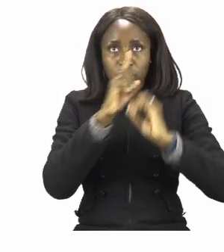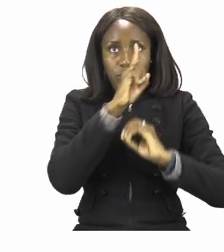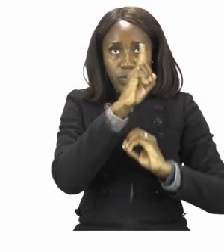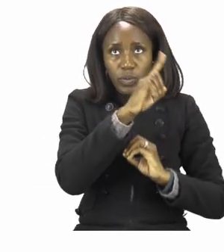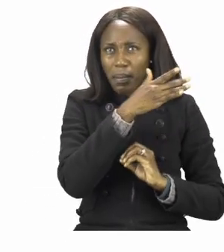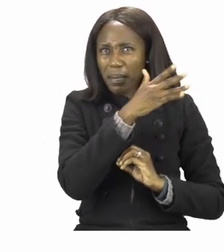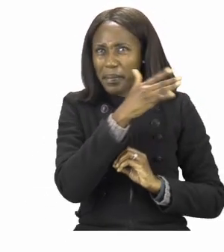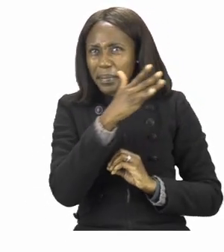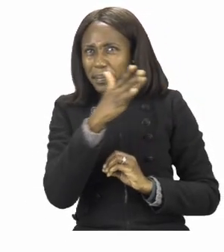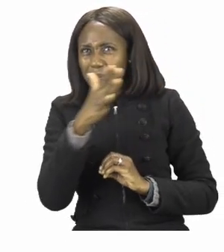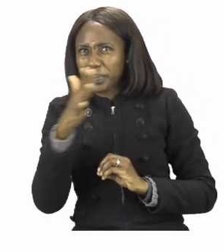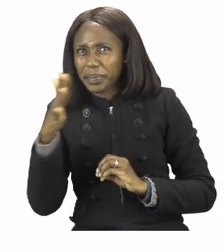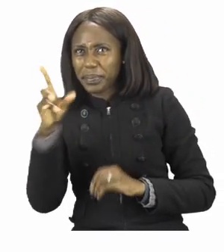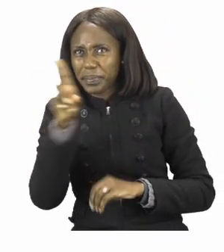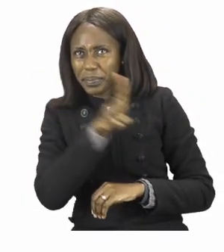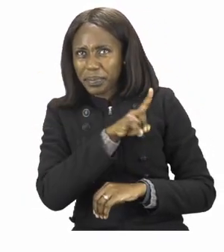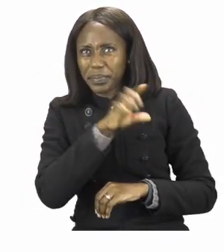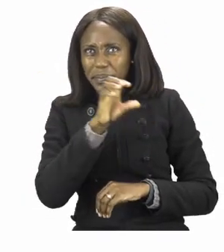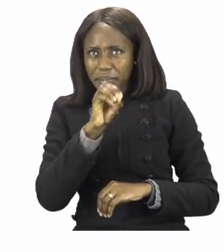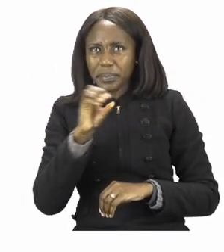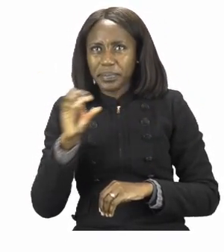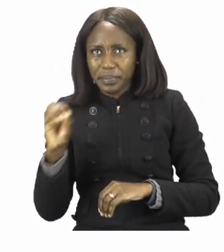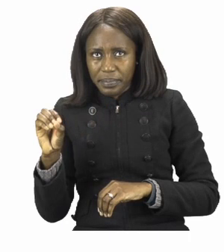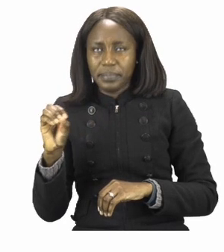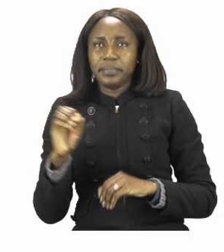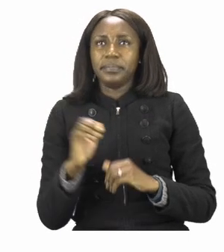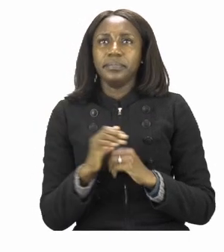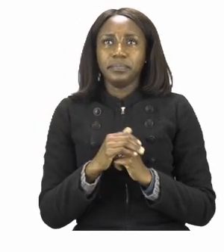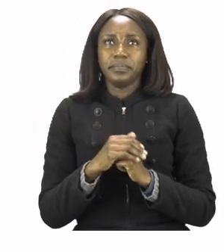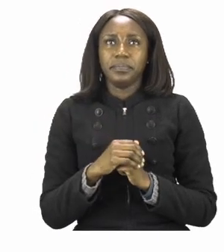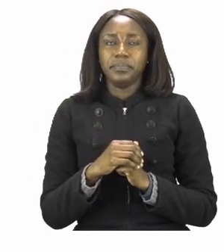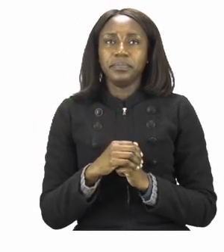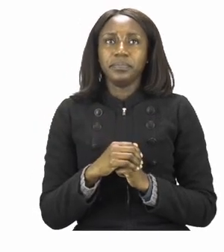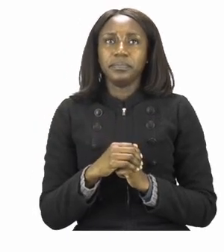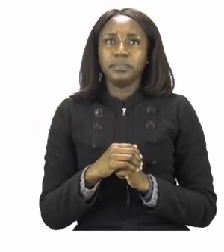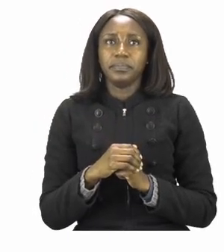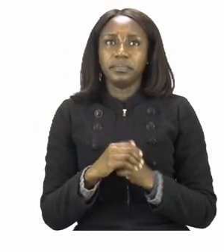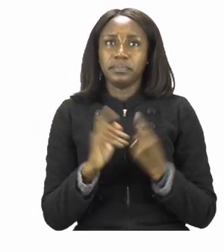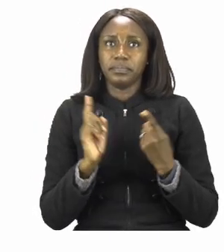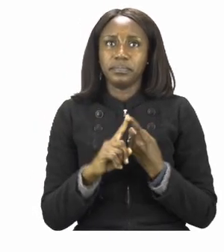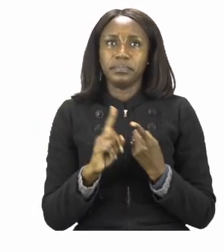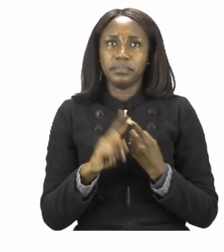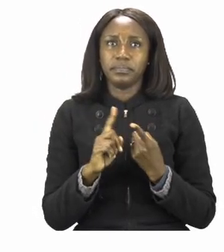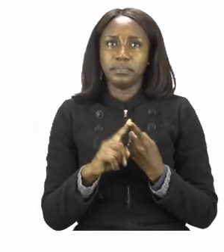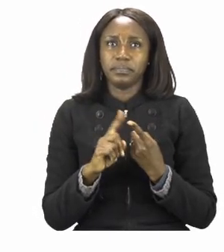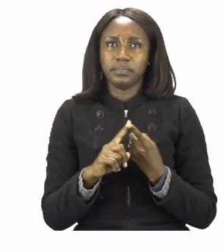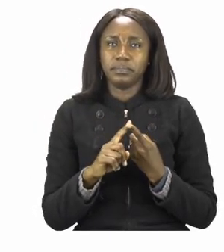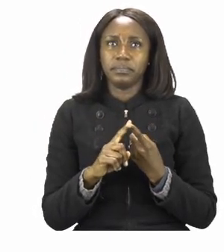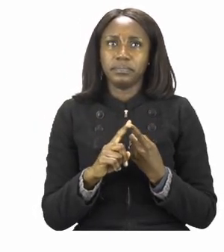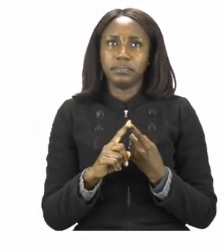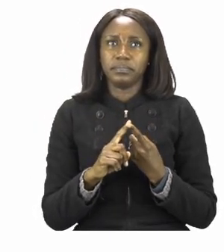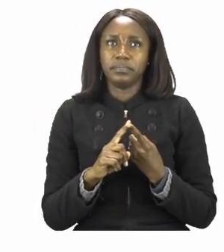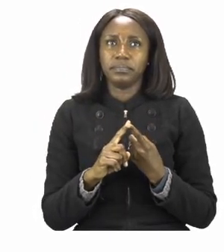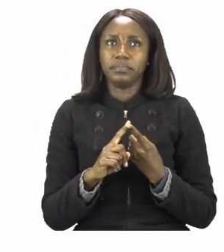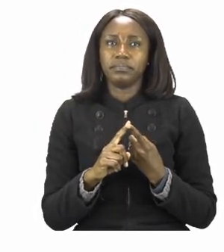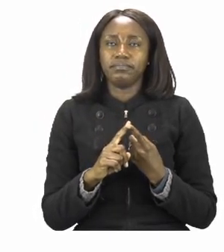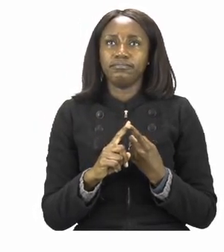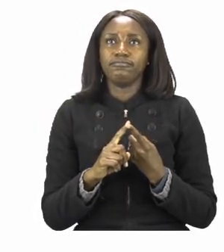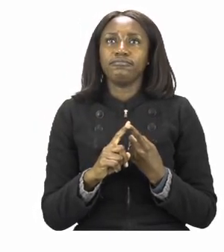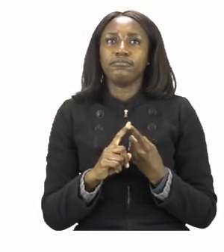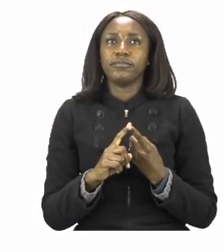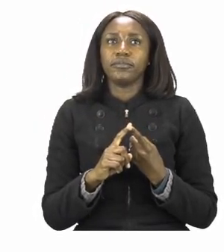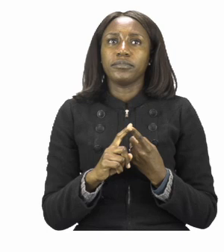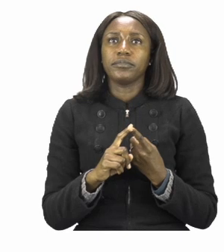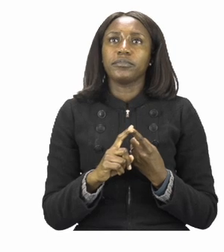all the way to 100. The first one is an example that says